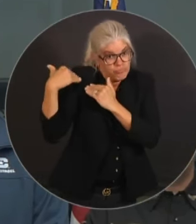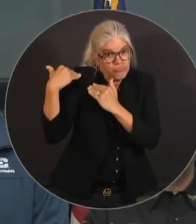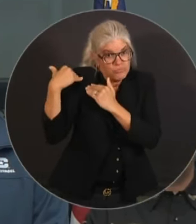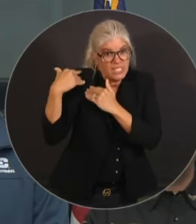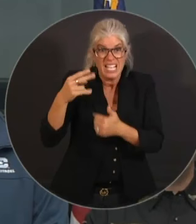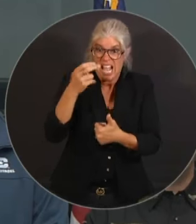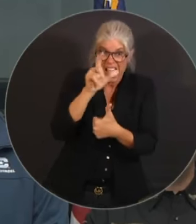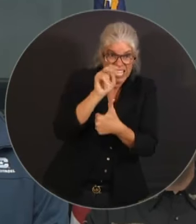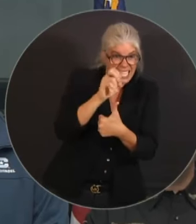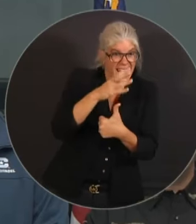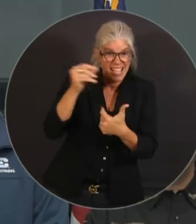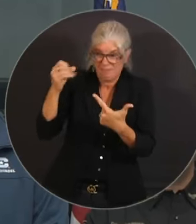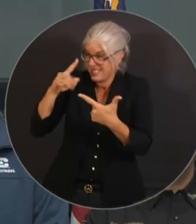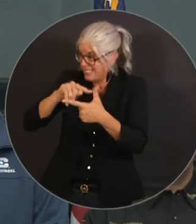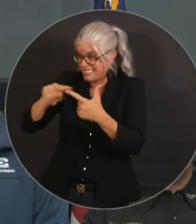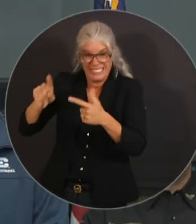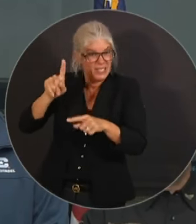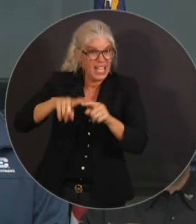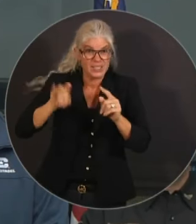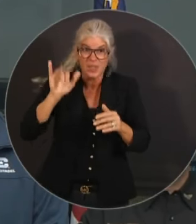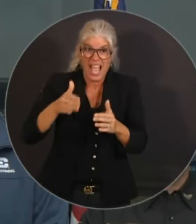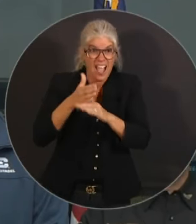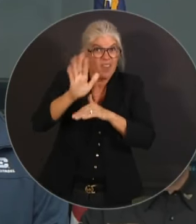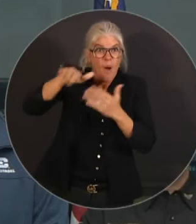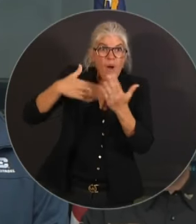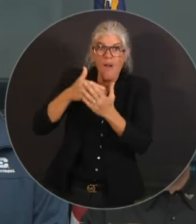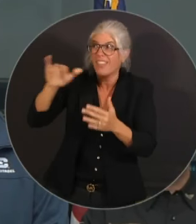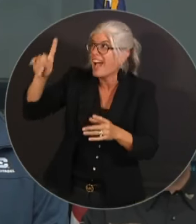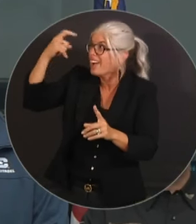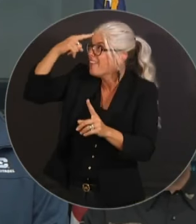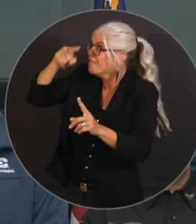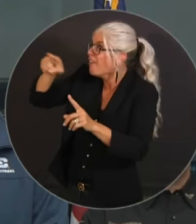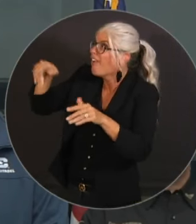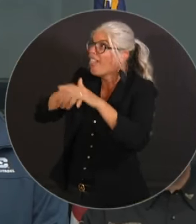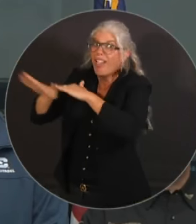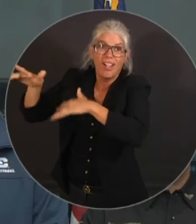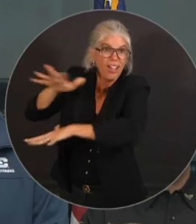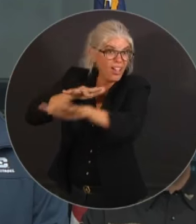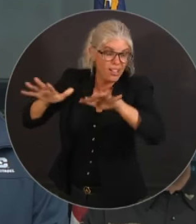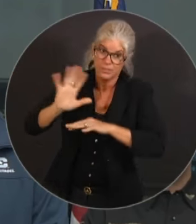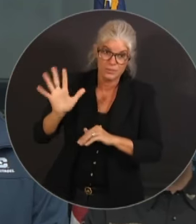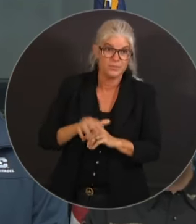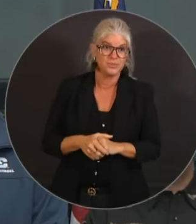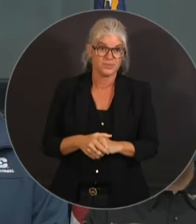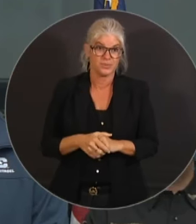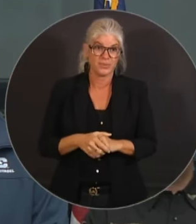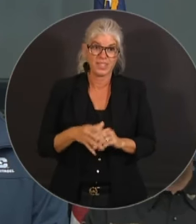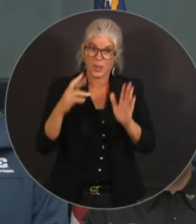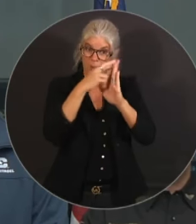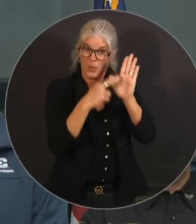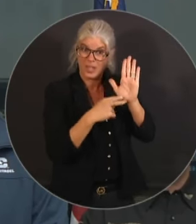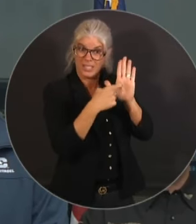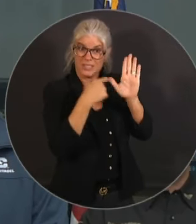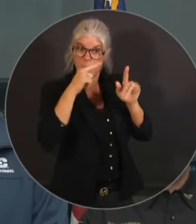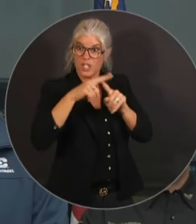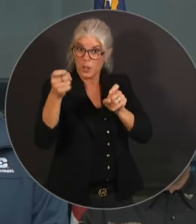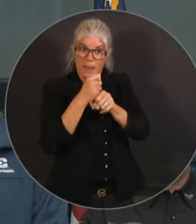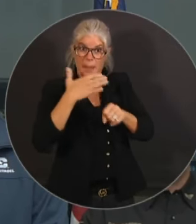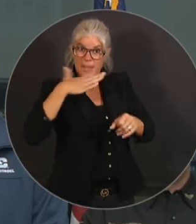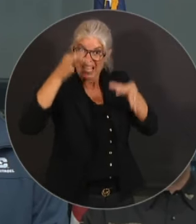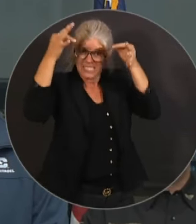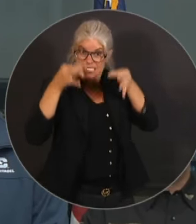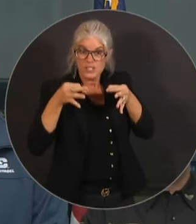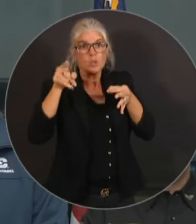very swift across all levels of government to throw the book at people. And of course, when you make these bad decisions, you're opening yourself